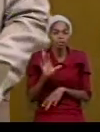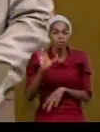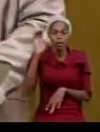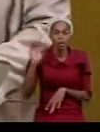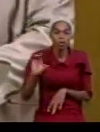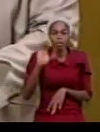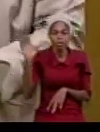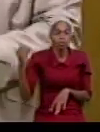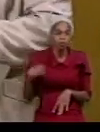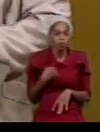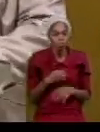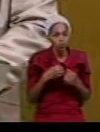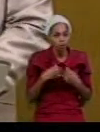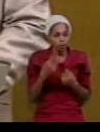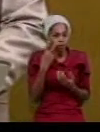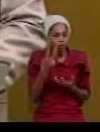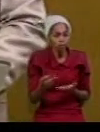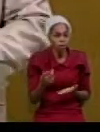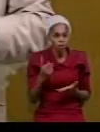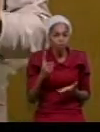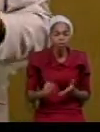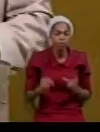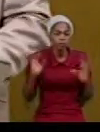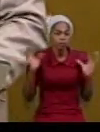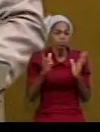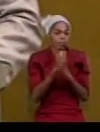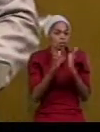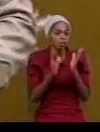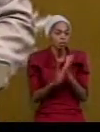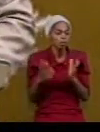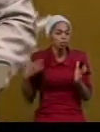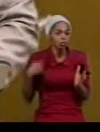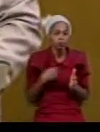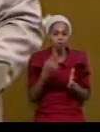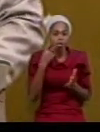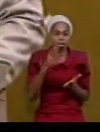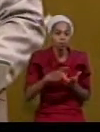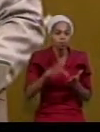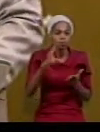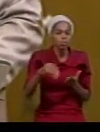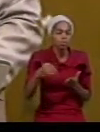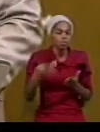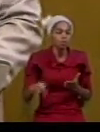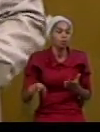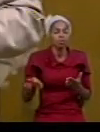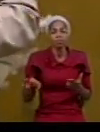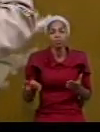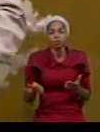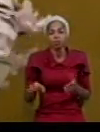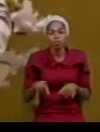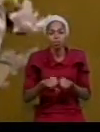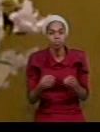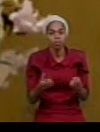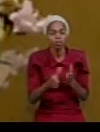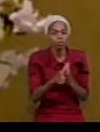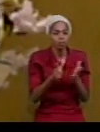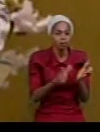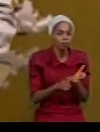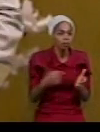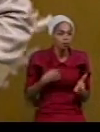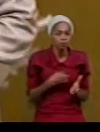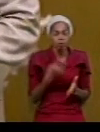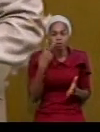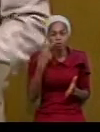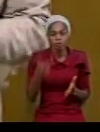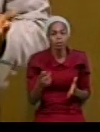the consequence of violating them. We saw the institution of the Levitical priesthood. We saw the consecration of Aaron and